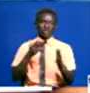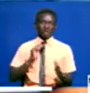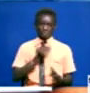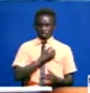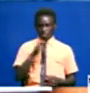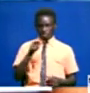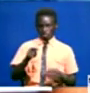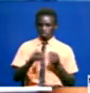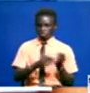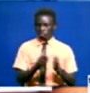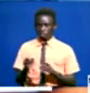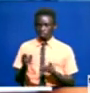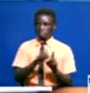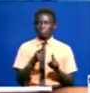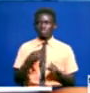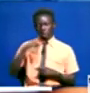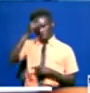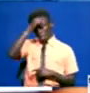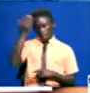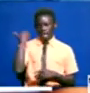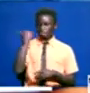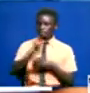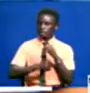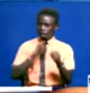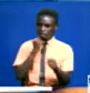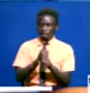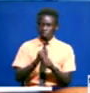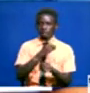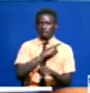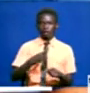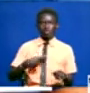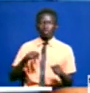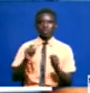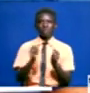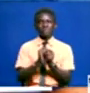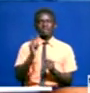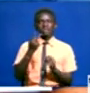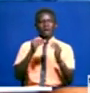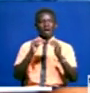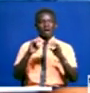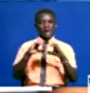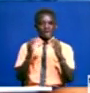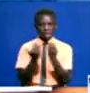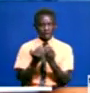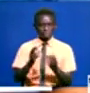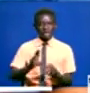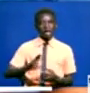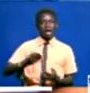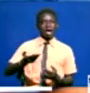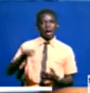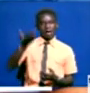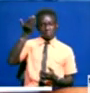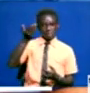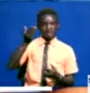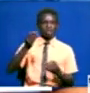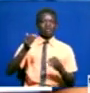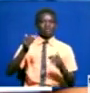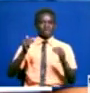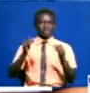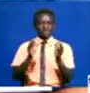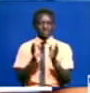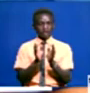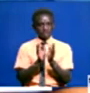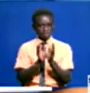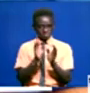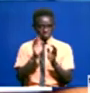year, December, with a second class upper division, and then applying to KSL, they denied me for